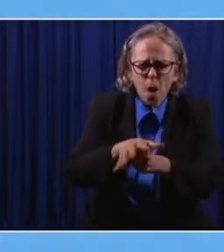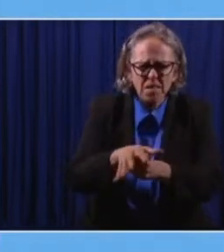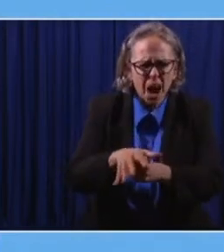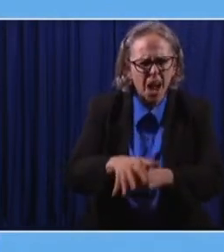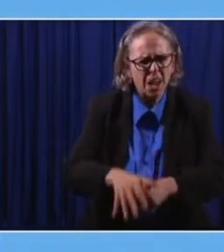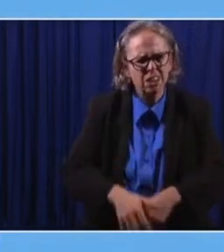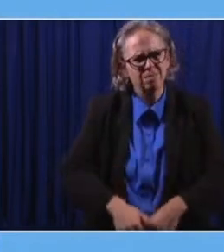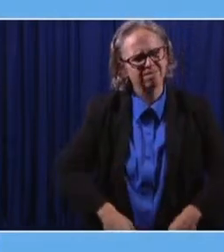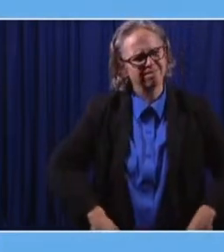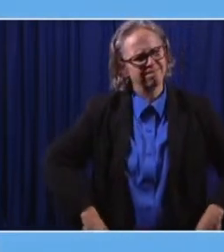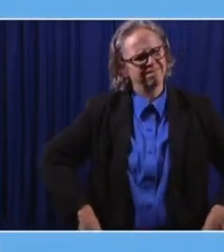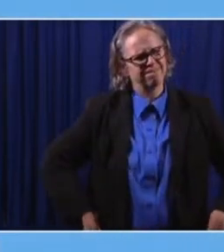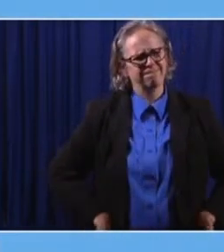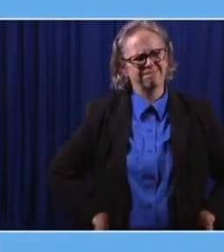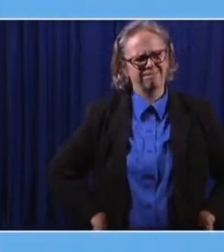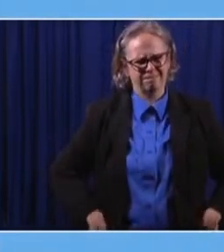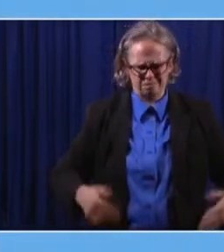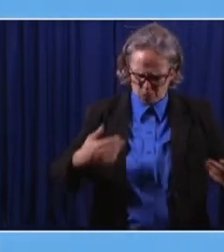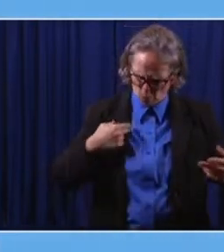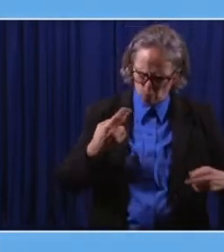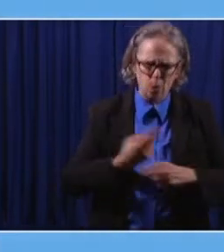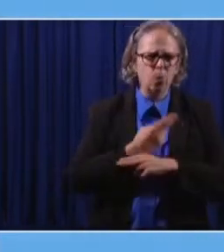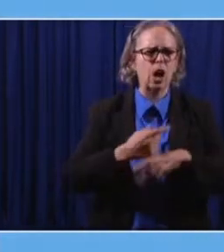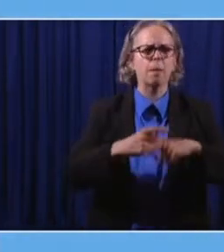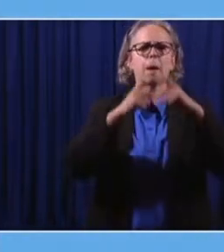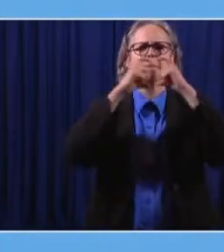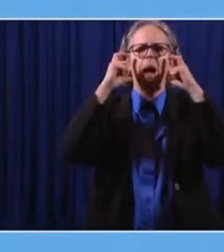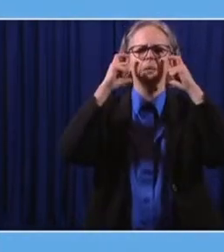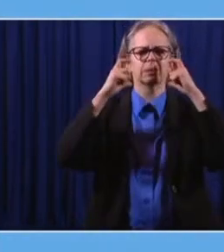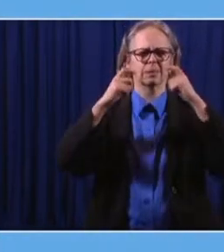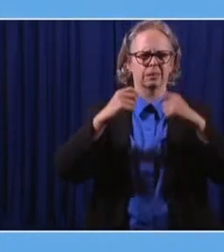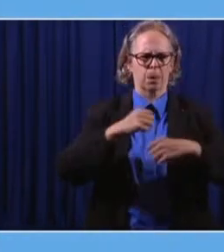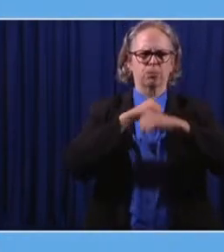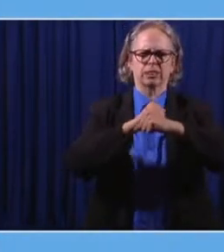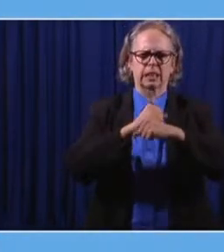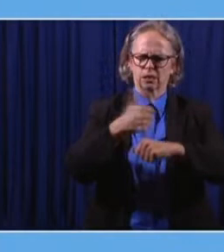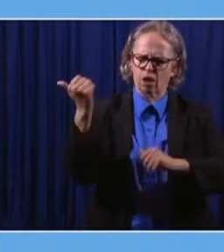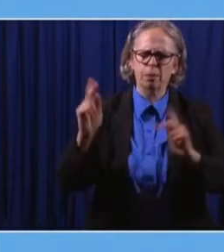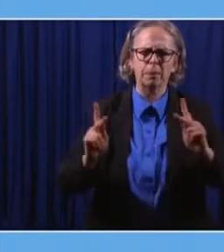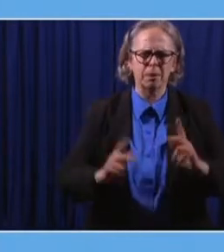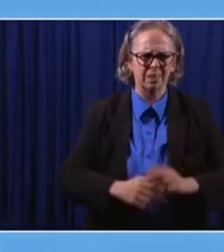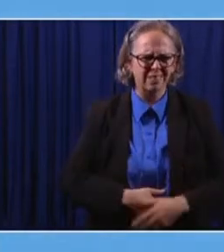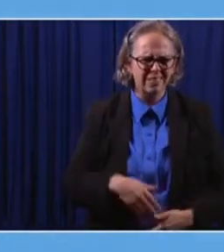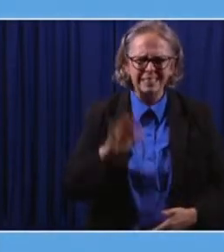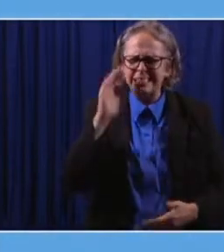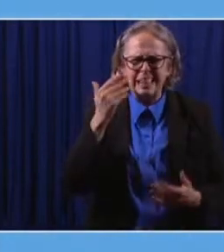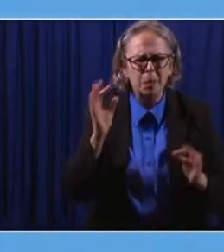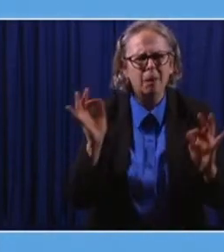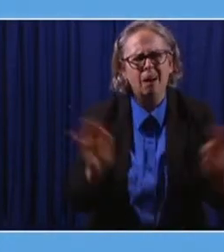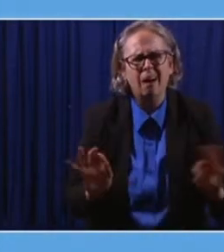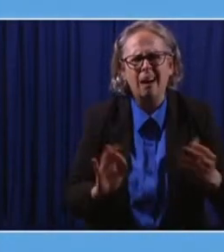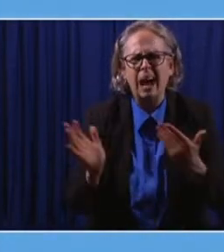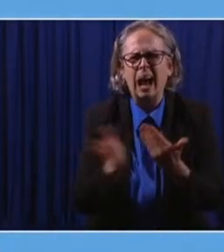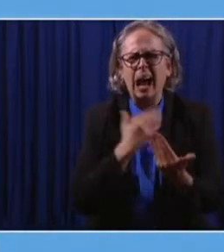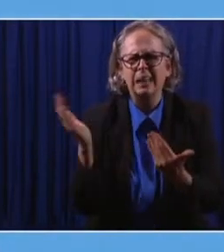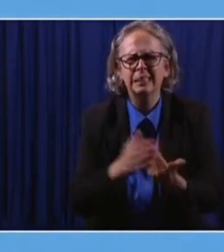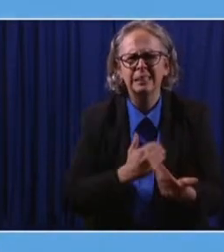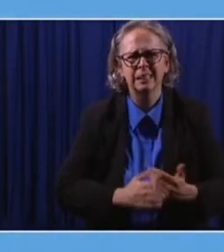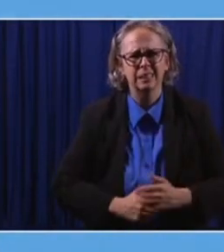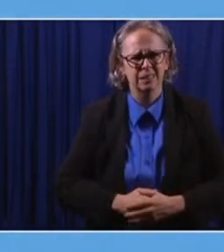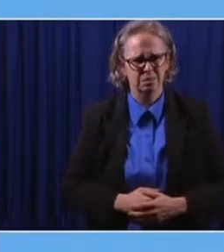will wear my mask to protect others. It seems pretty easy. It's very little to